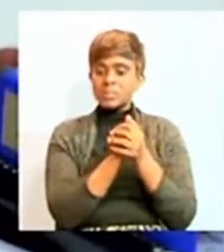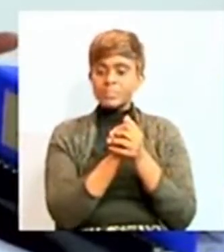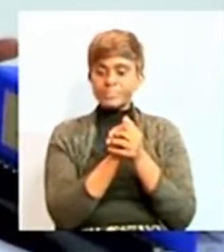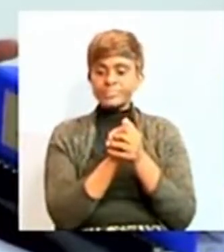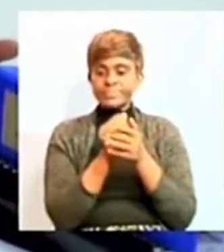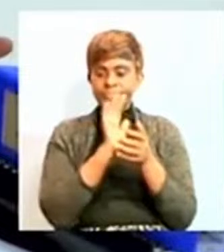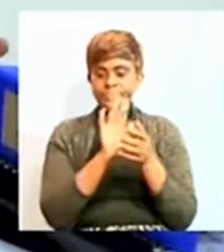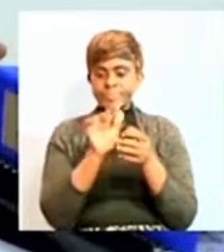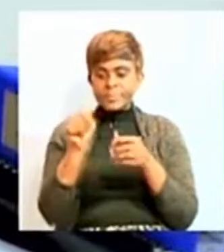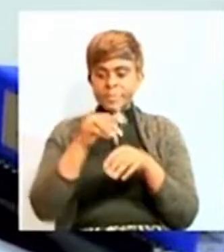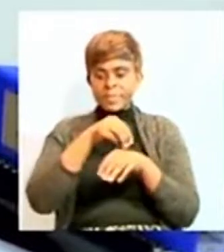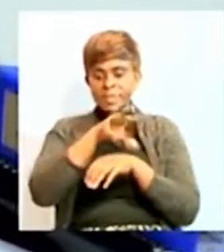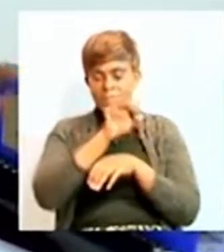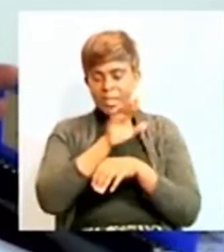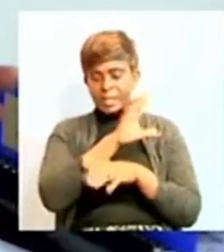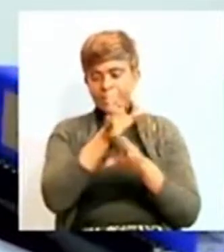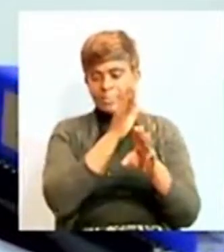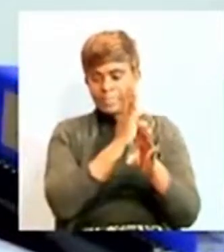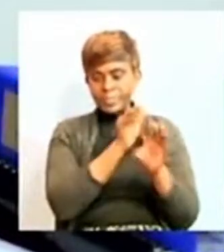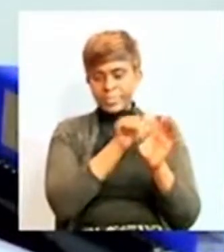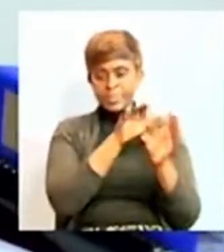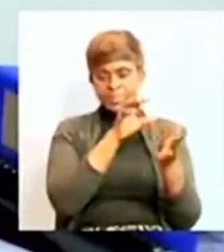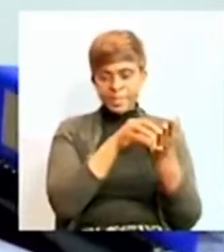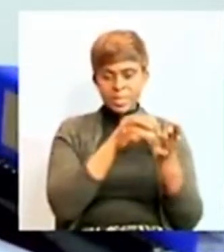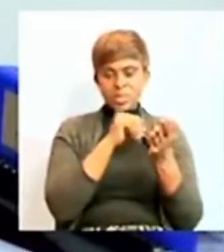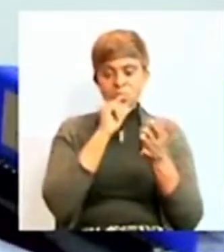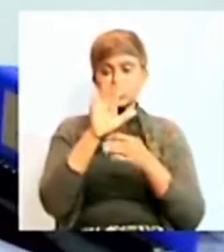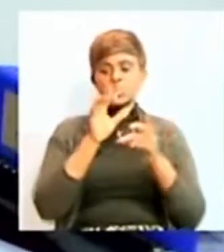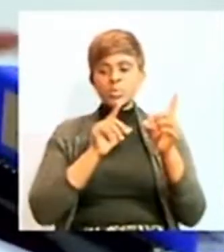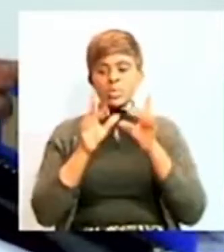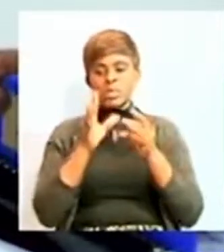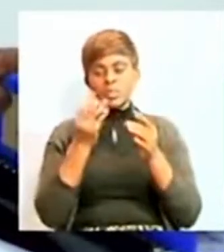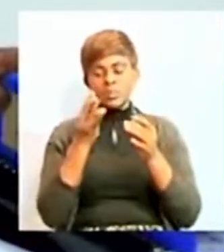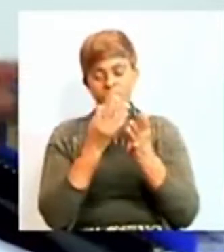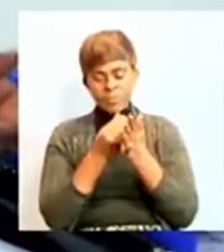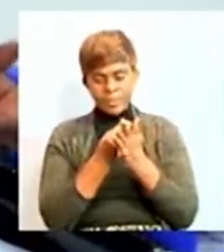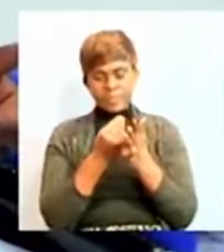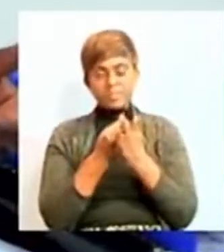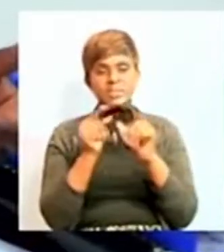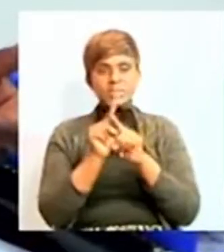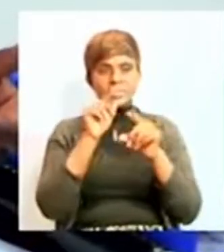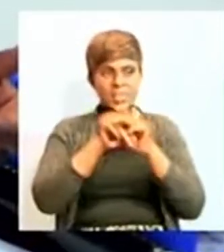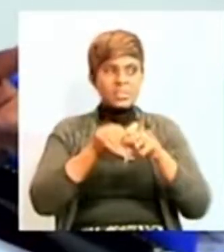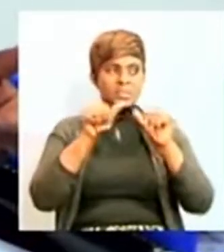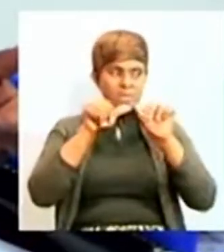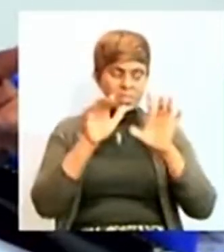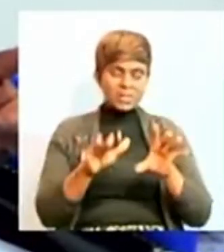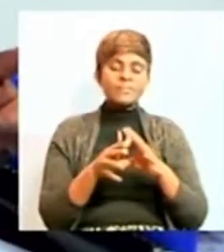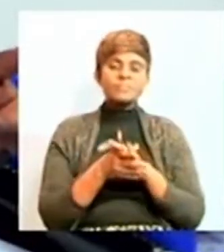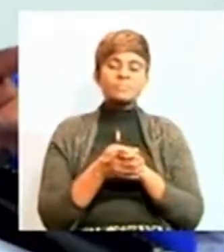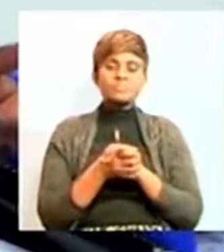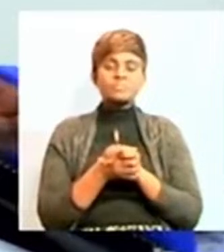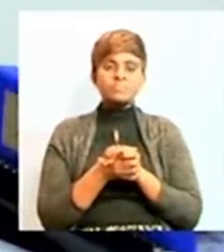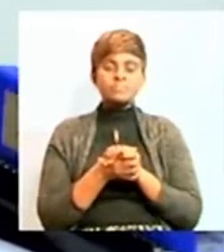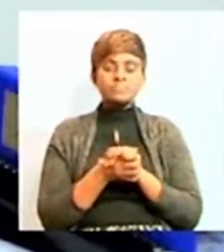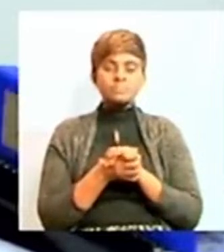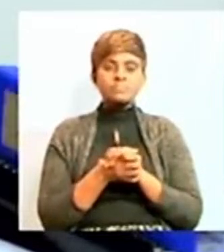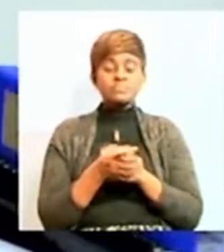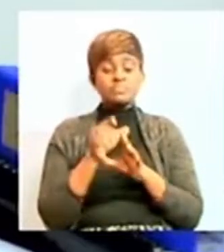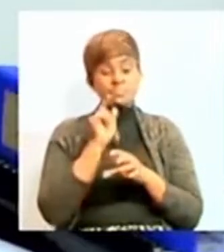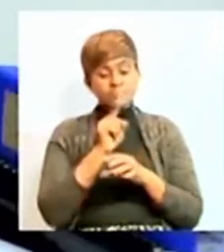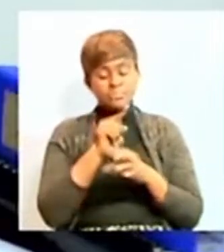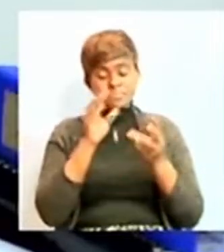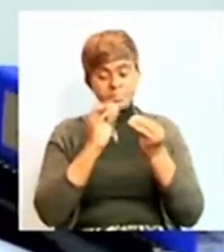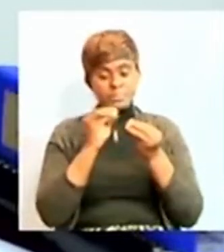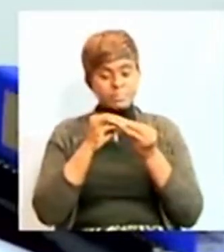your principal advisor to these matters is not your Director of Finance, it's the internal audit. And this is the